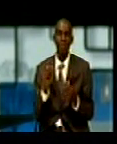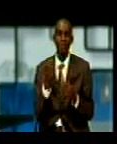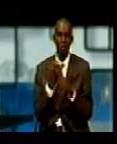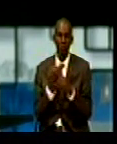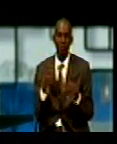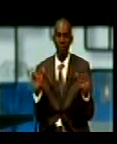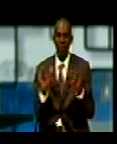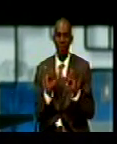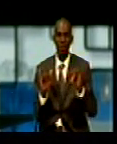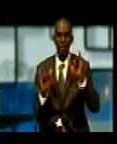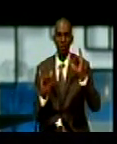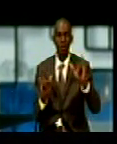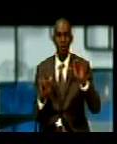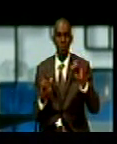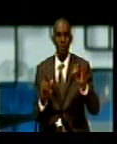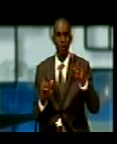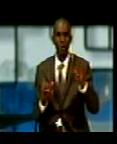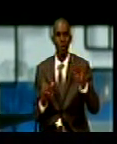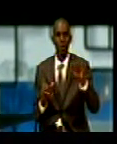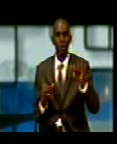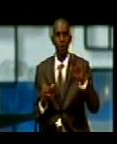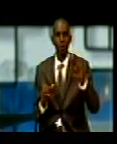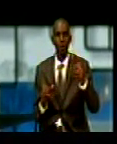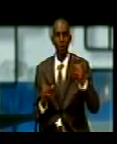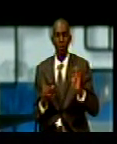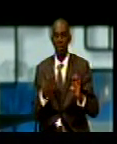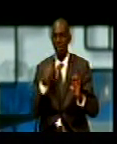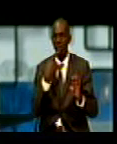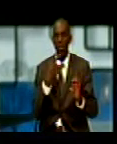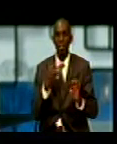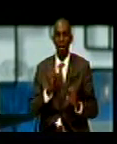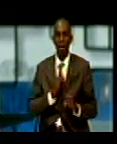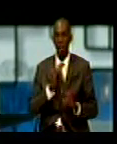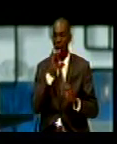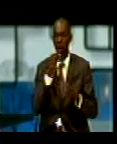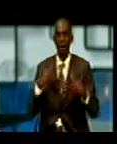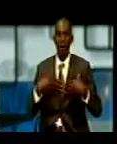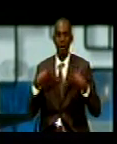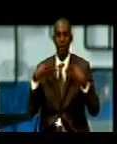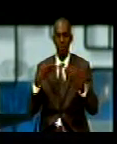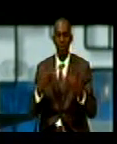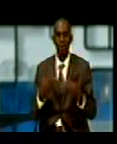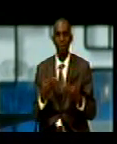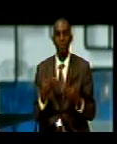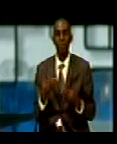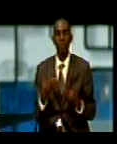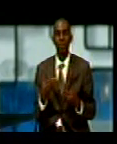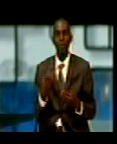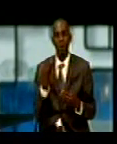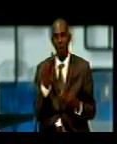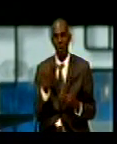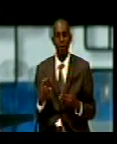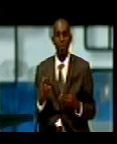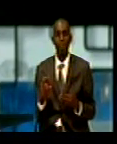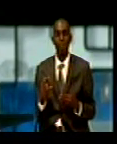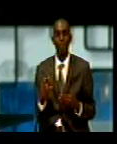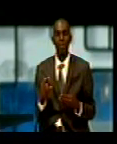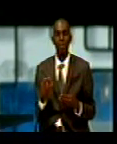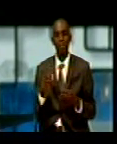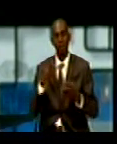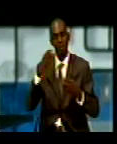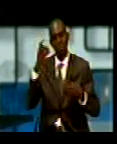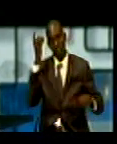It says, I am healed of hiatus hernia. This has